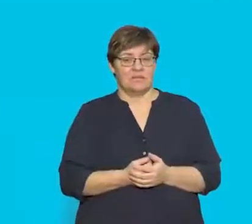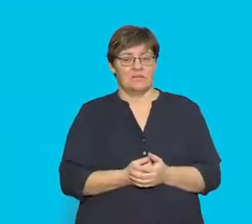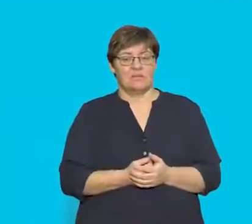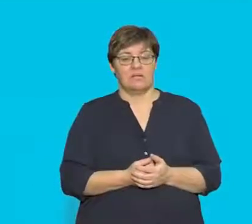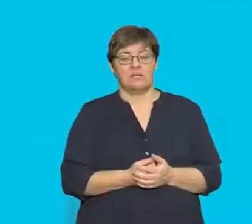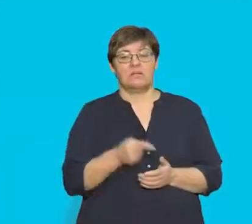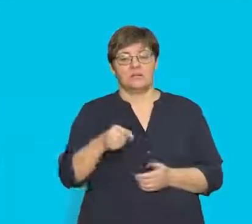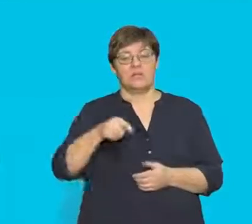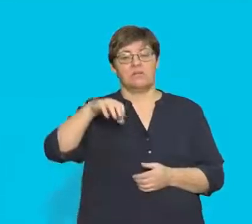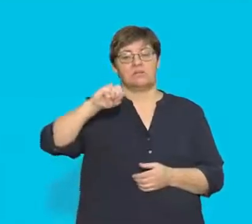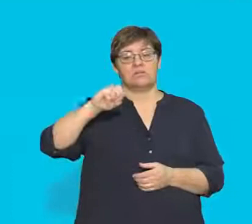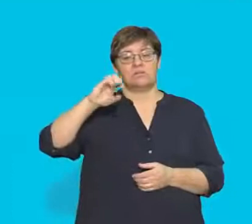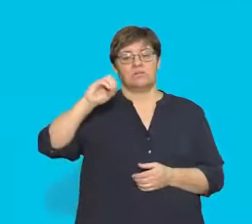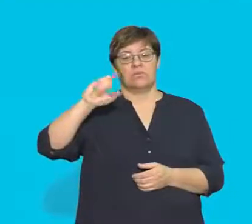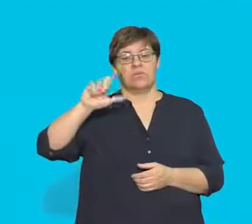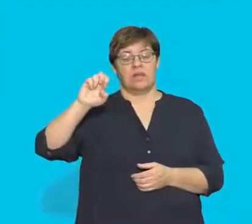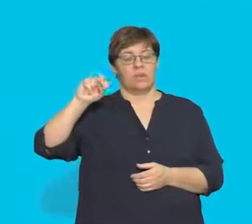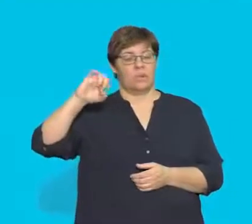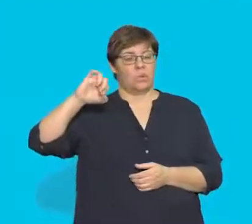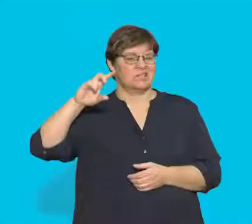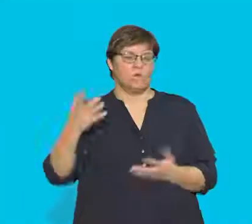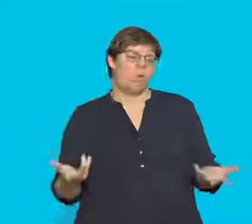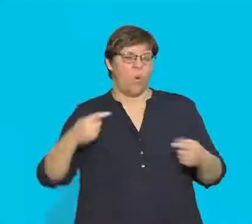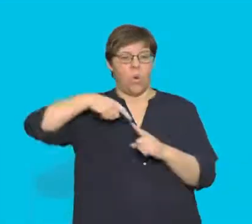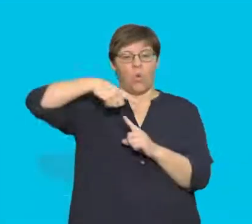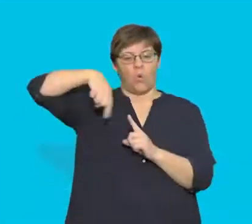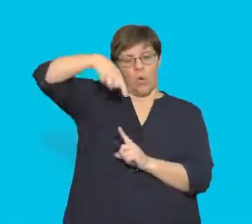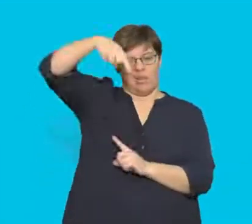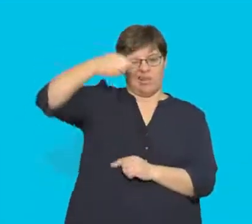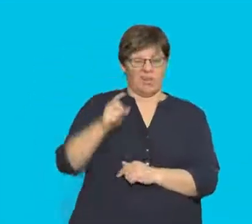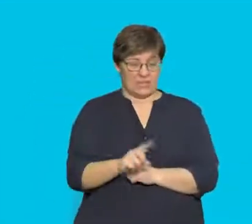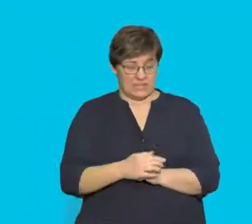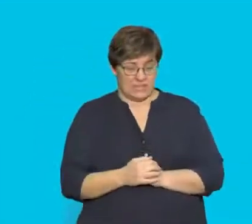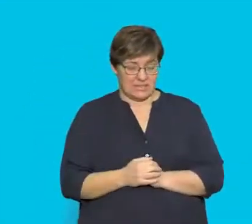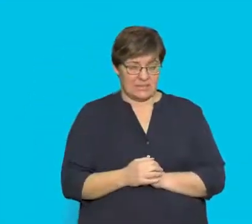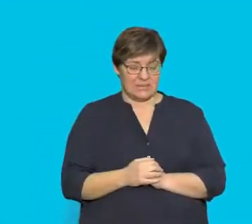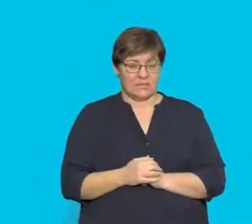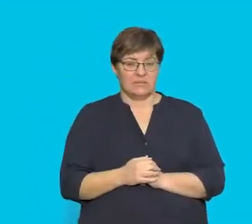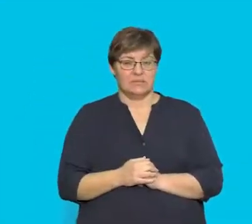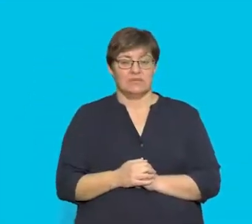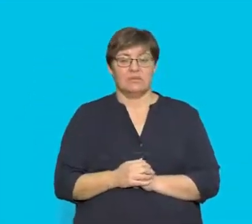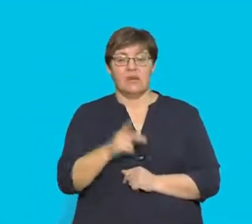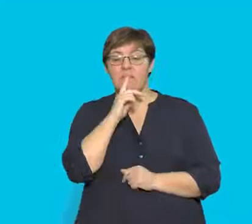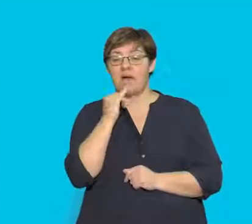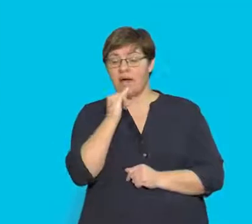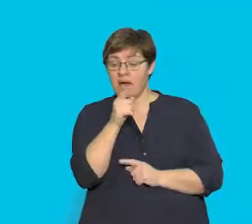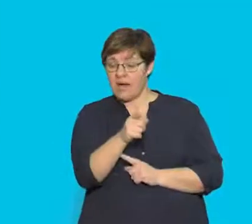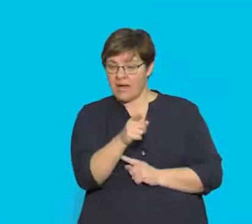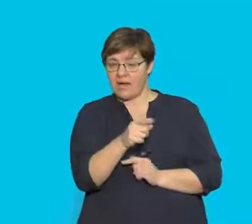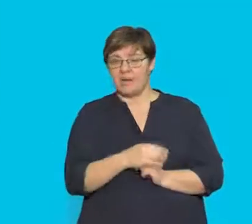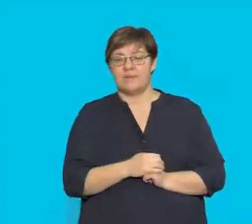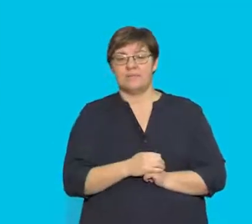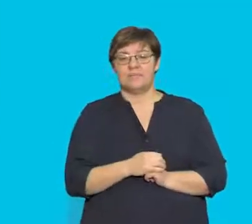idea of what a solenoid or coil is. Now, the reason we're looking at this idea of a coil